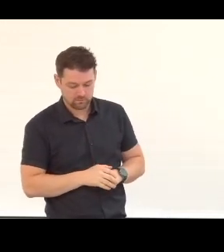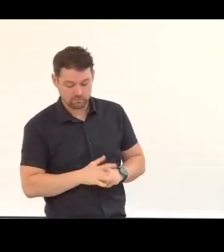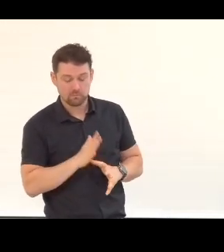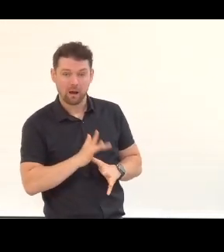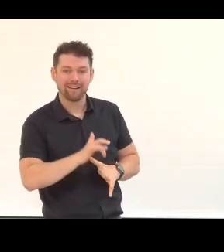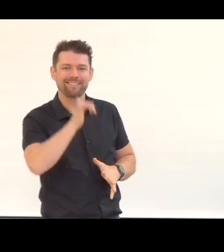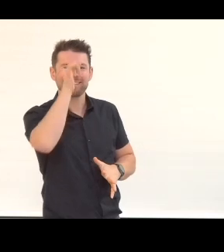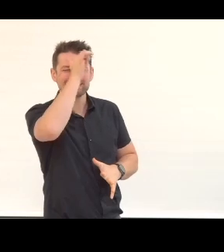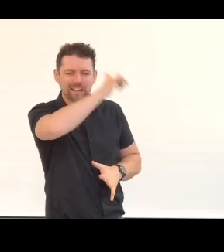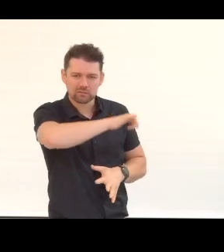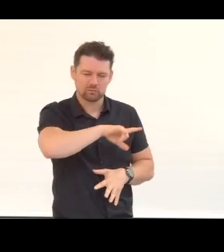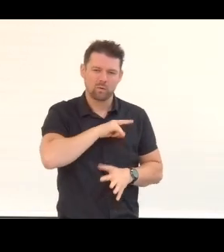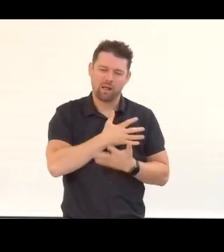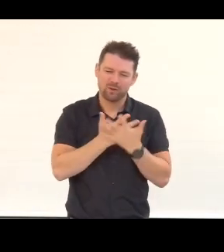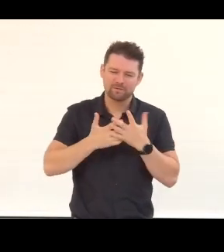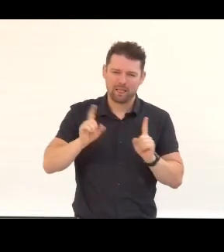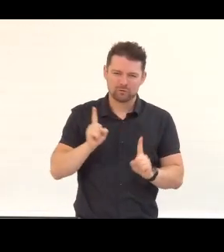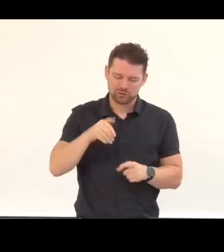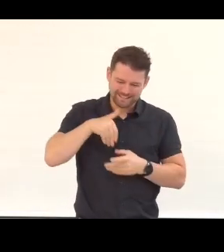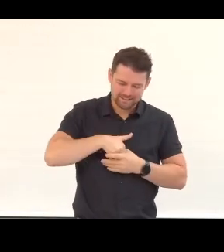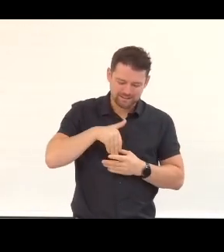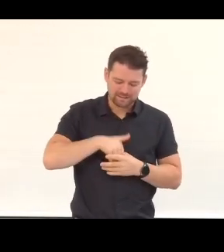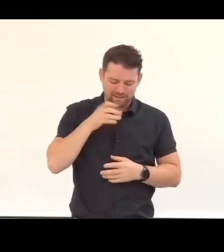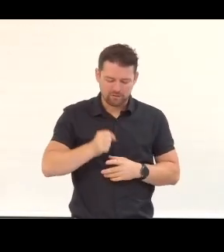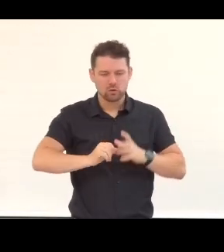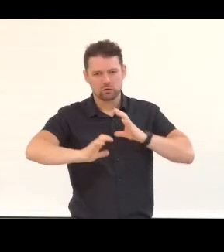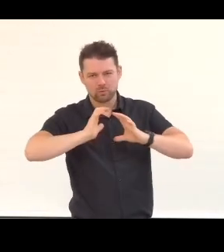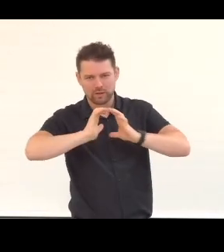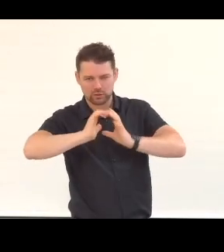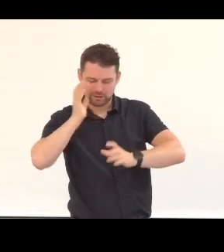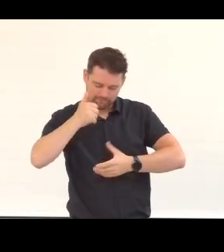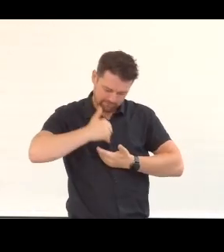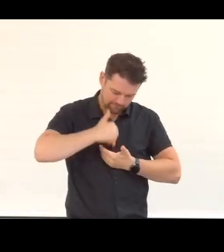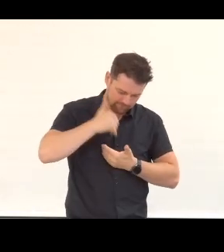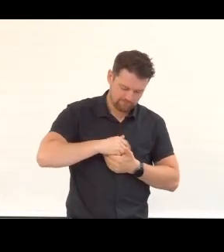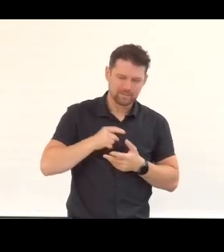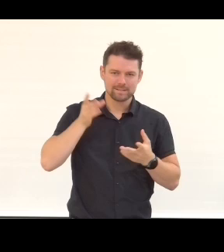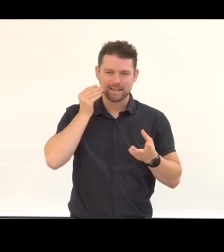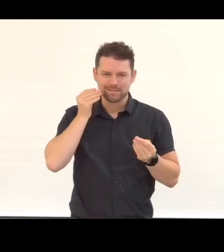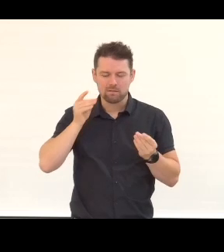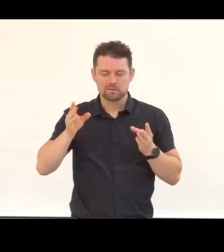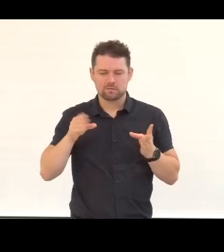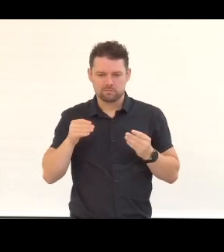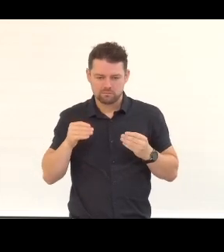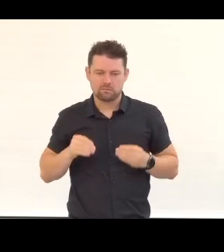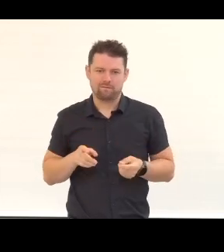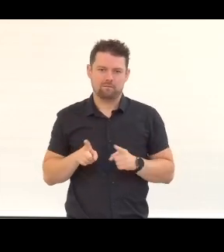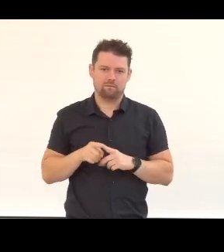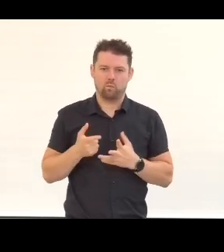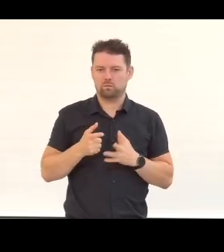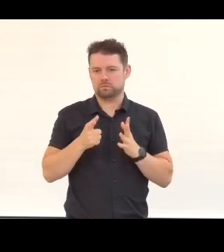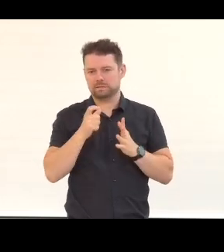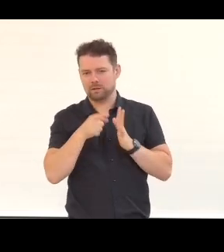intelligent spacesuit. It has a lot of electronics in it, a lot for communication purposes, and sensors to detect